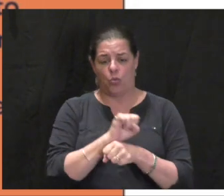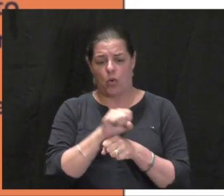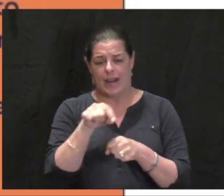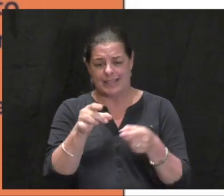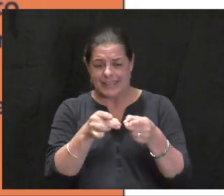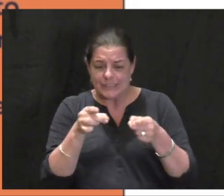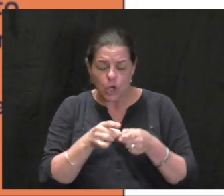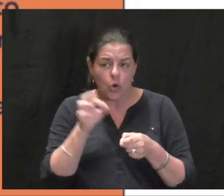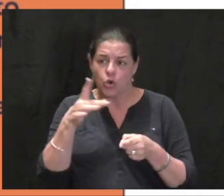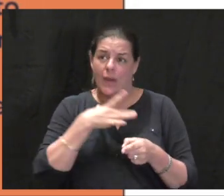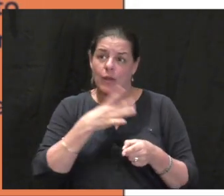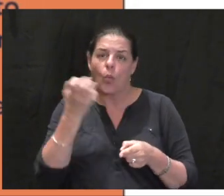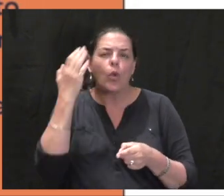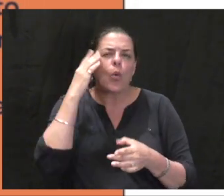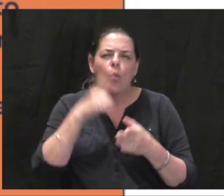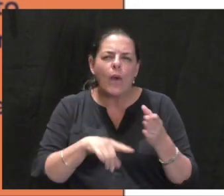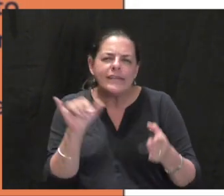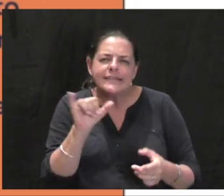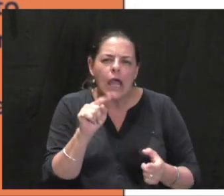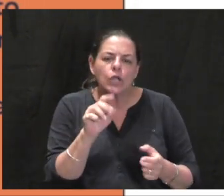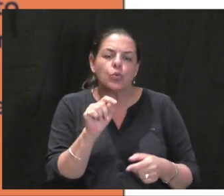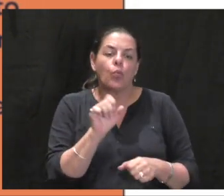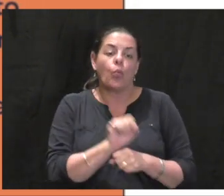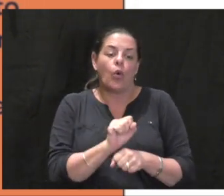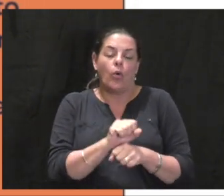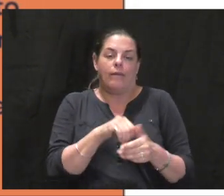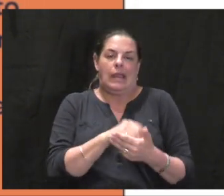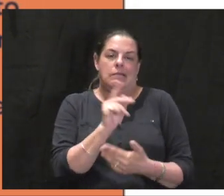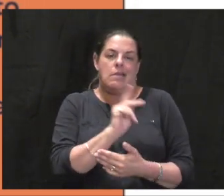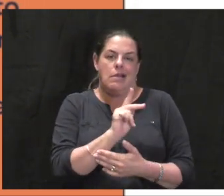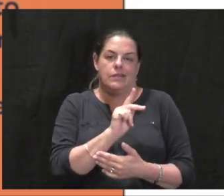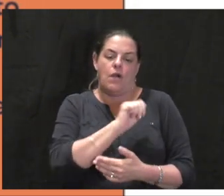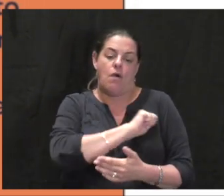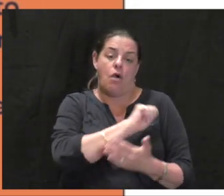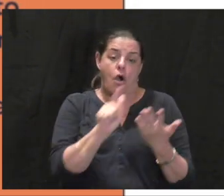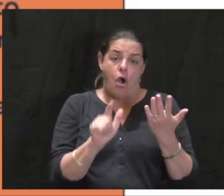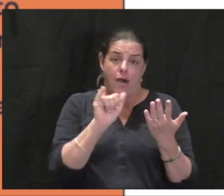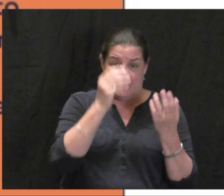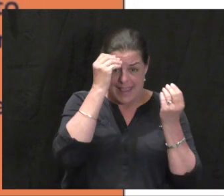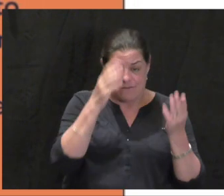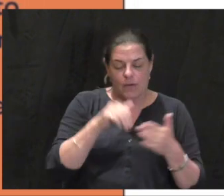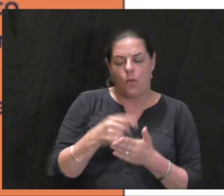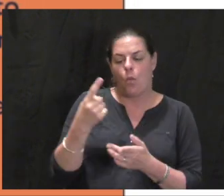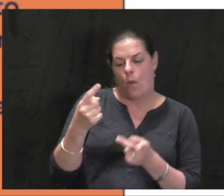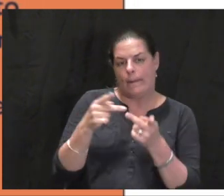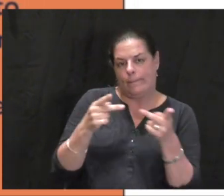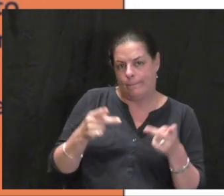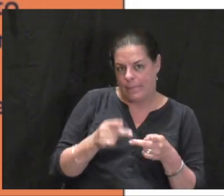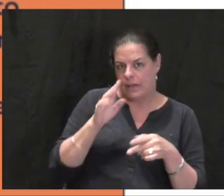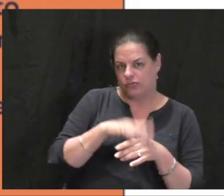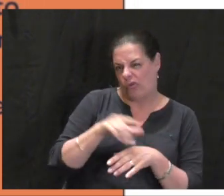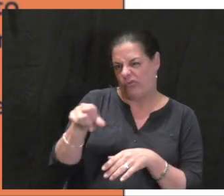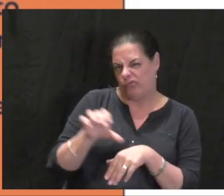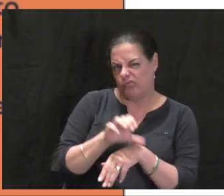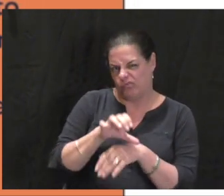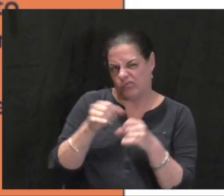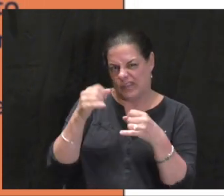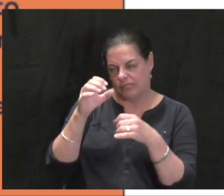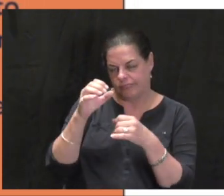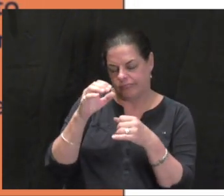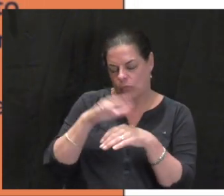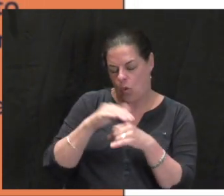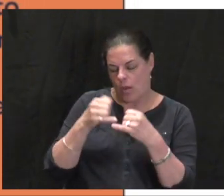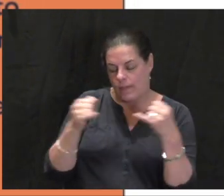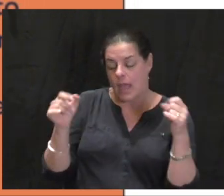also a place where I could upload our recruitment schedule for the season, and that meant that if I'm coming to your school, you knew I was coming. It was on the schedule. You could make sure you